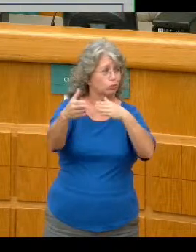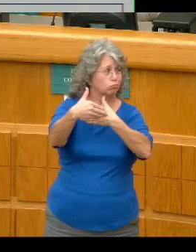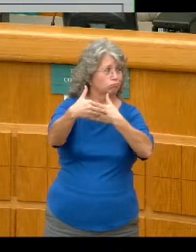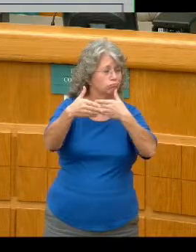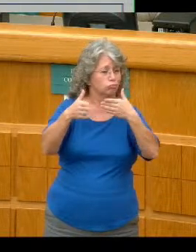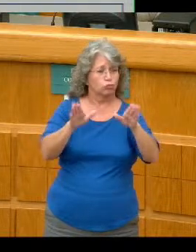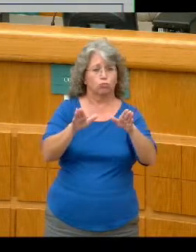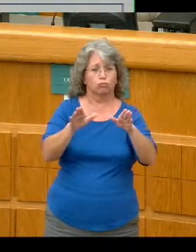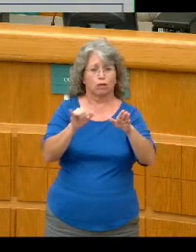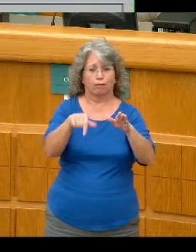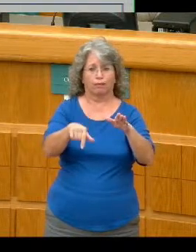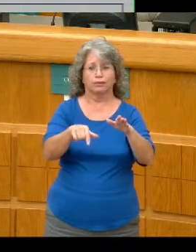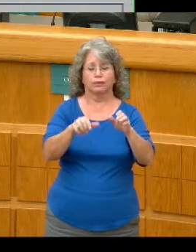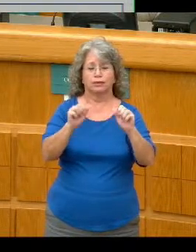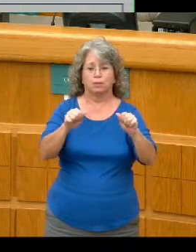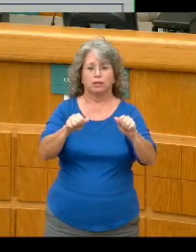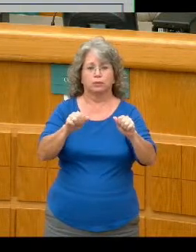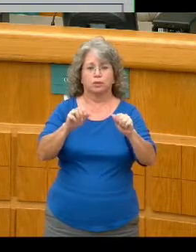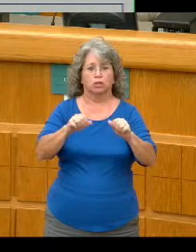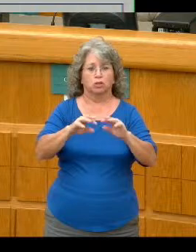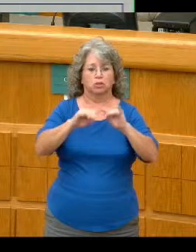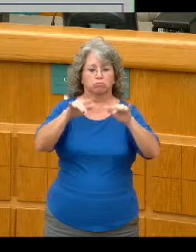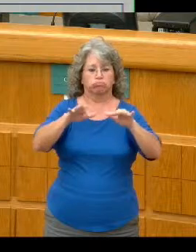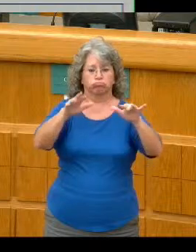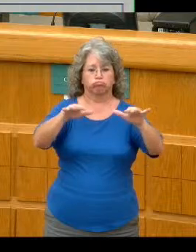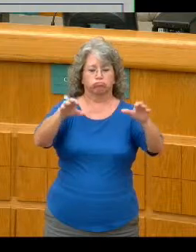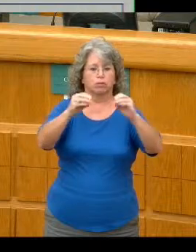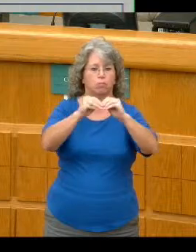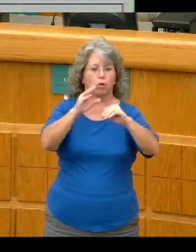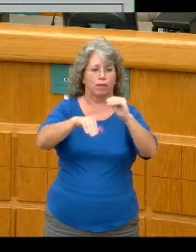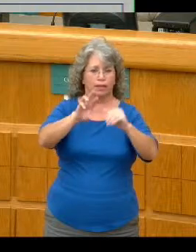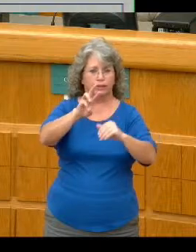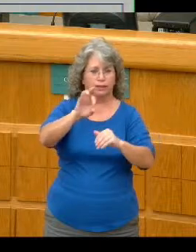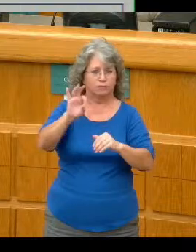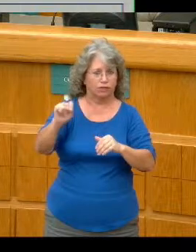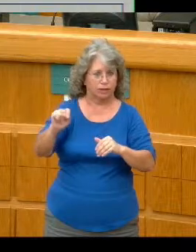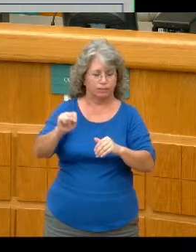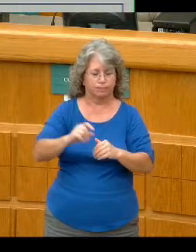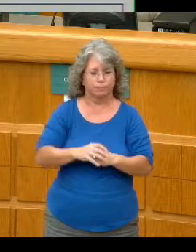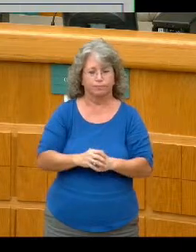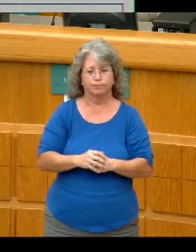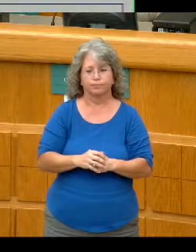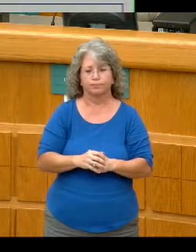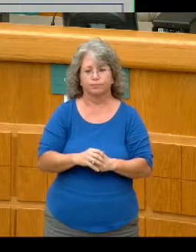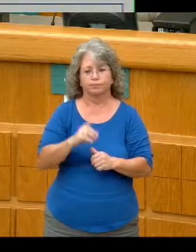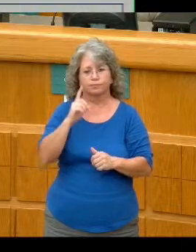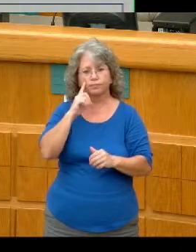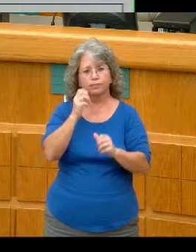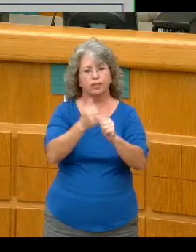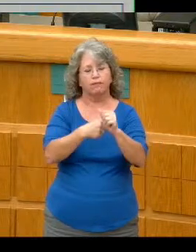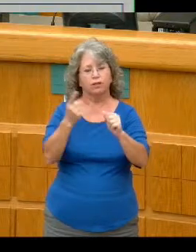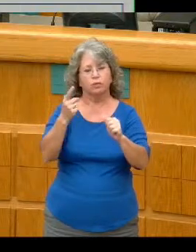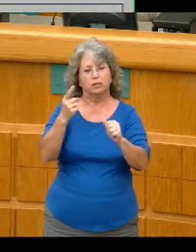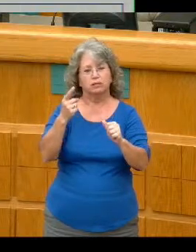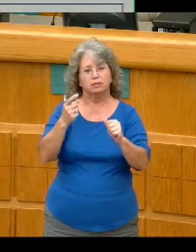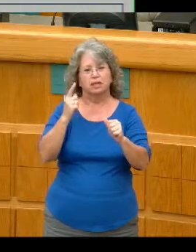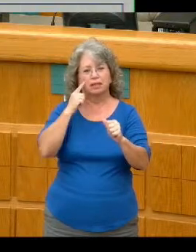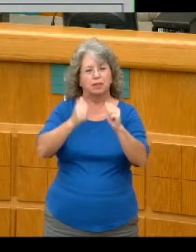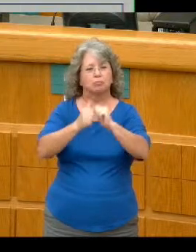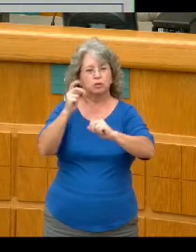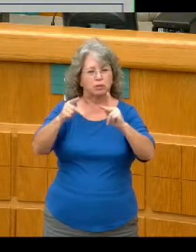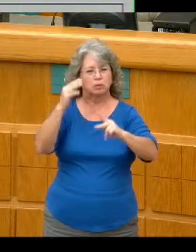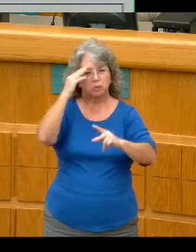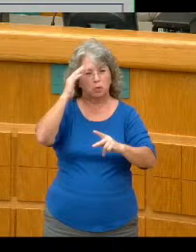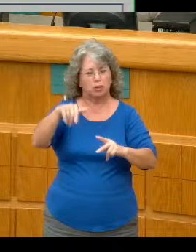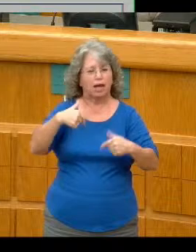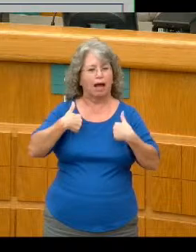right here, it's possible that it could linger around and go farther than 6 feet away. Everybody, I think at this point,